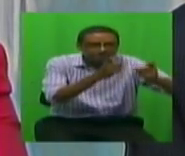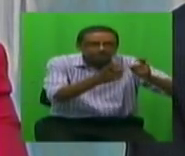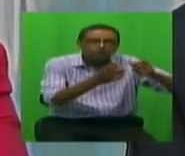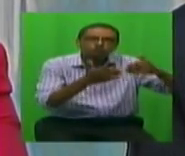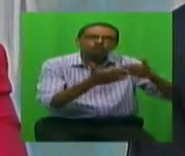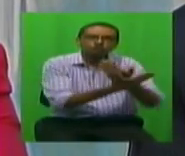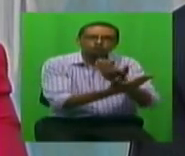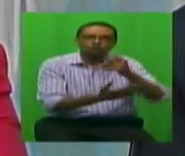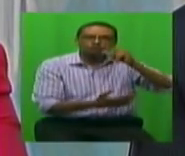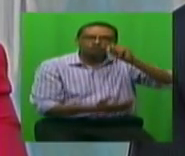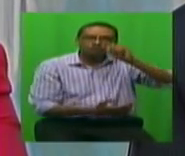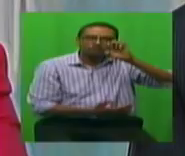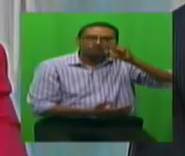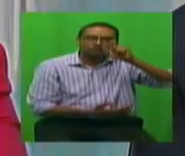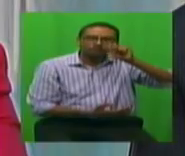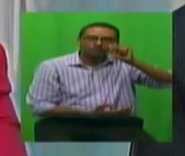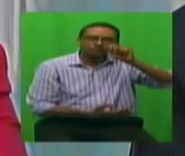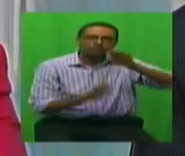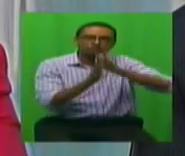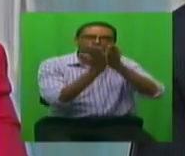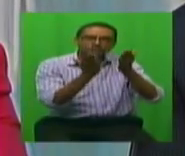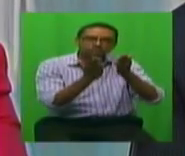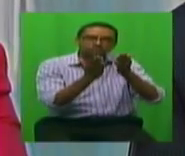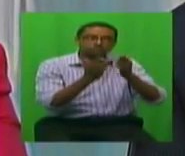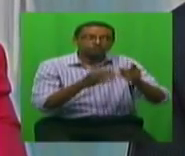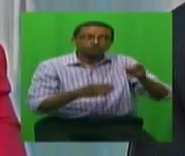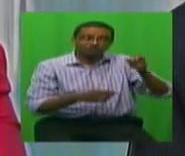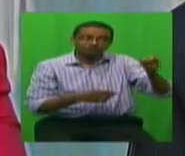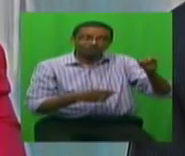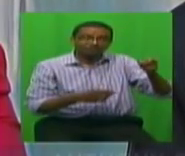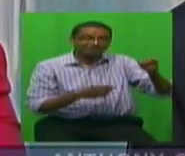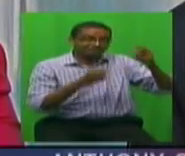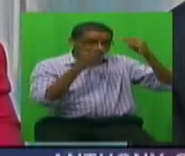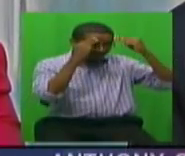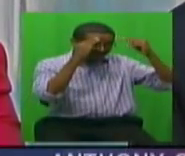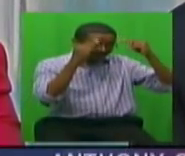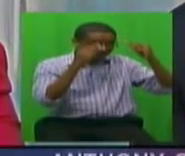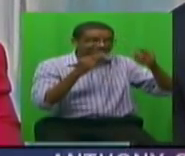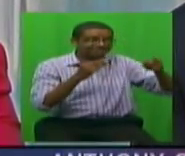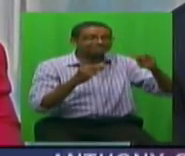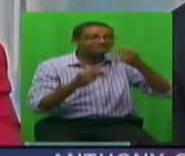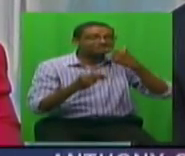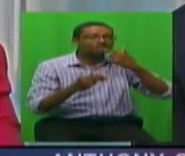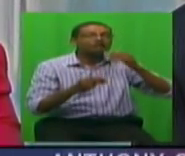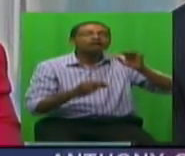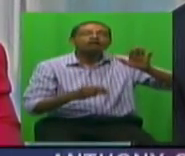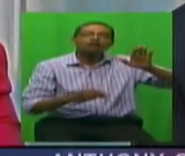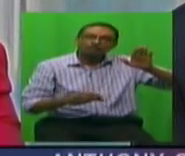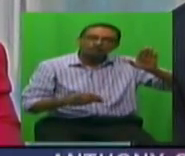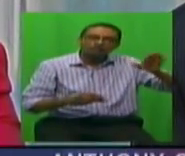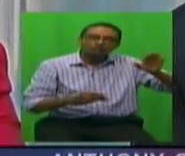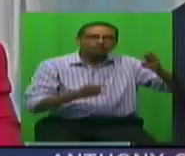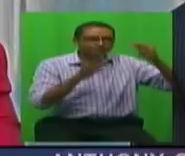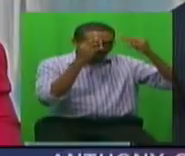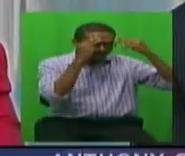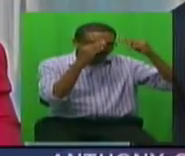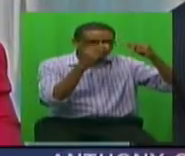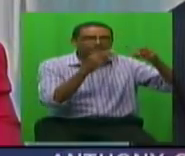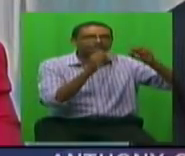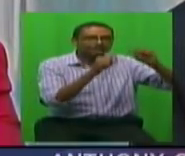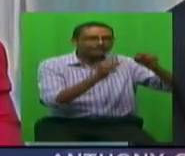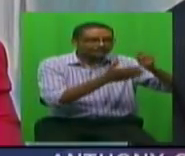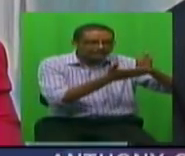Minister has stated before that her ministry is also in a position to offer some financial assistance to